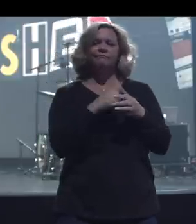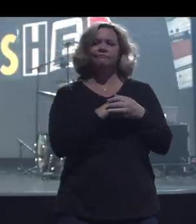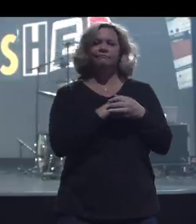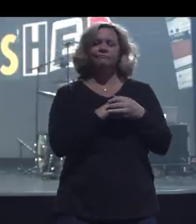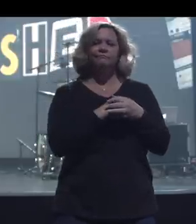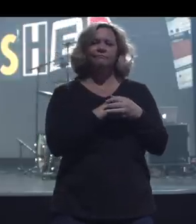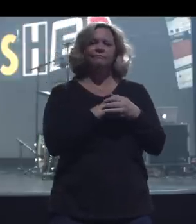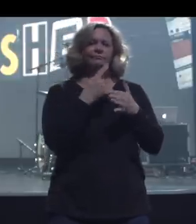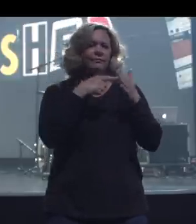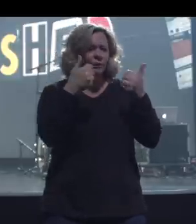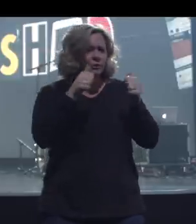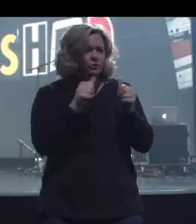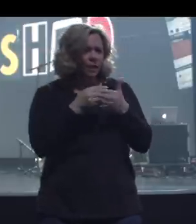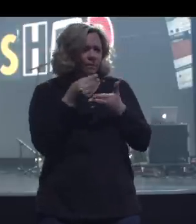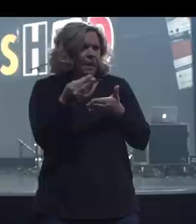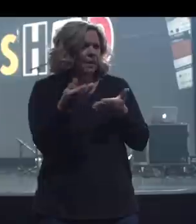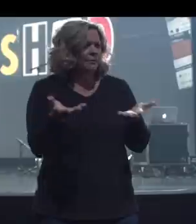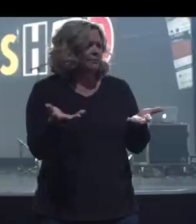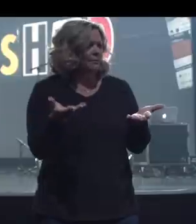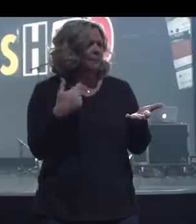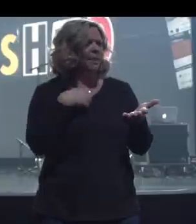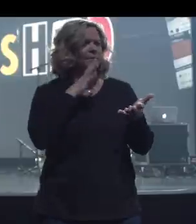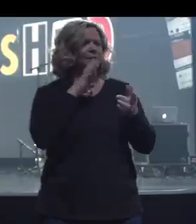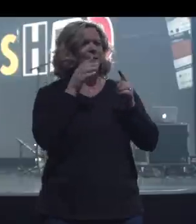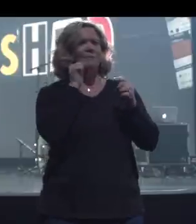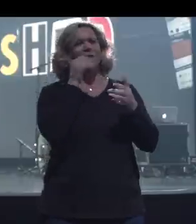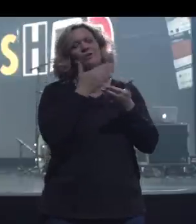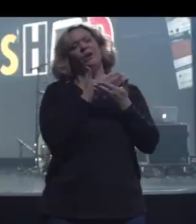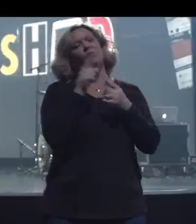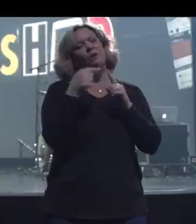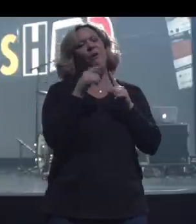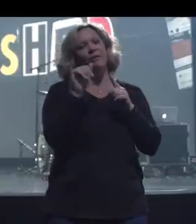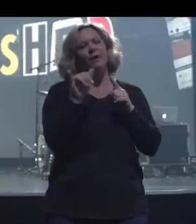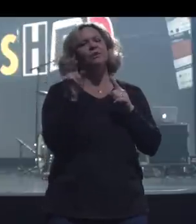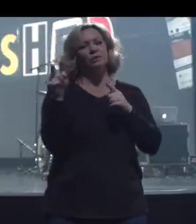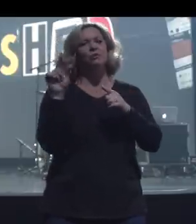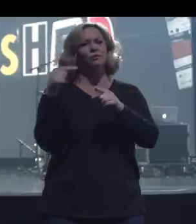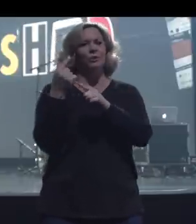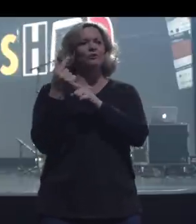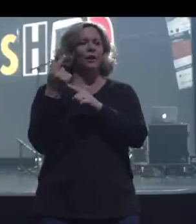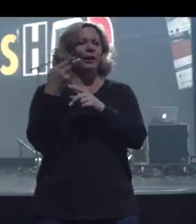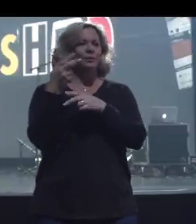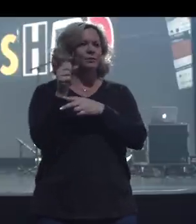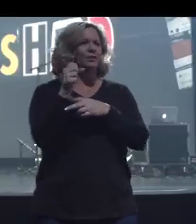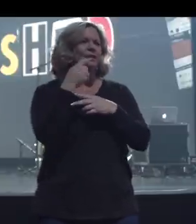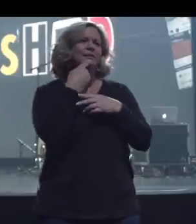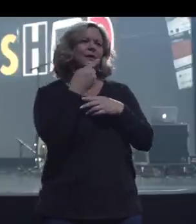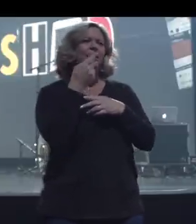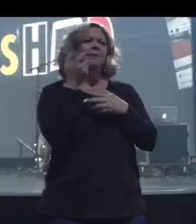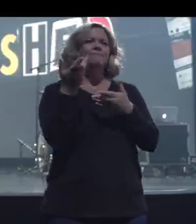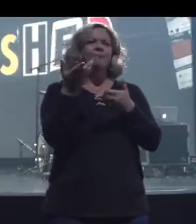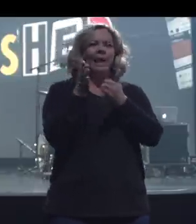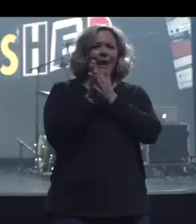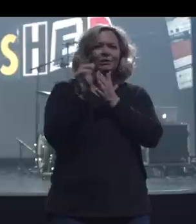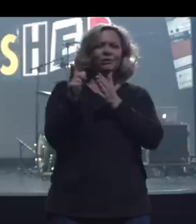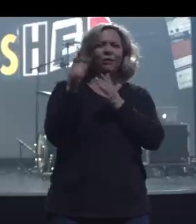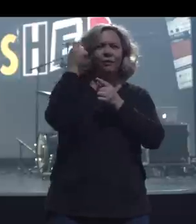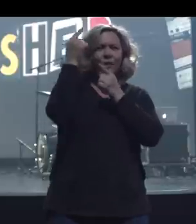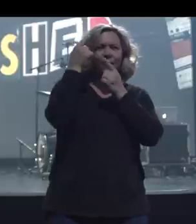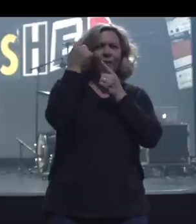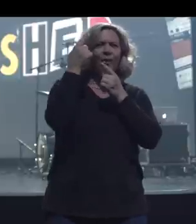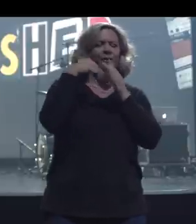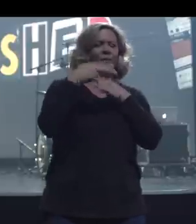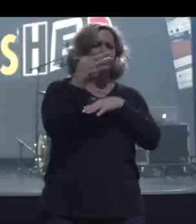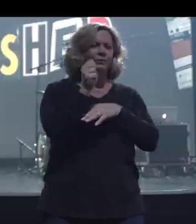What are you trying to buy? I was talking to my daughter about this, and she just graduated high school, and I said, hey, I want you to think back to a time in high